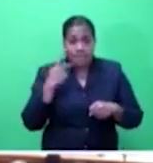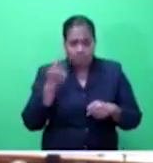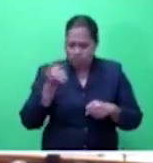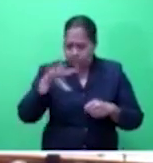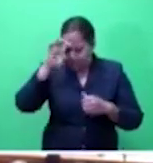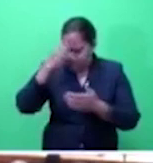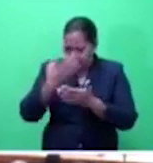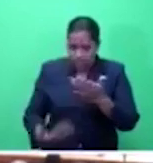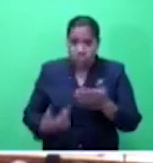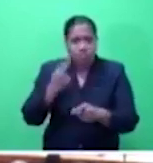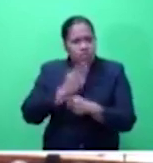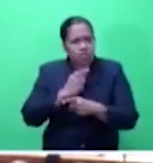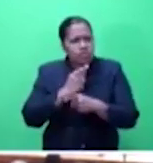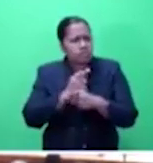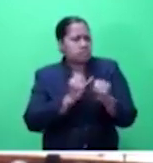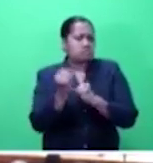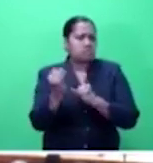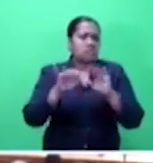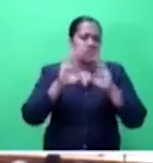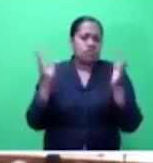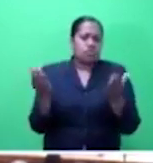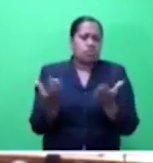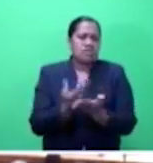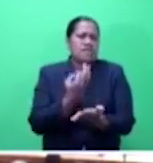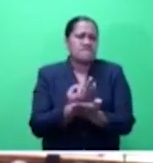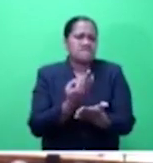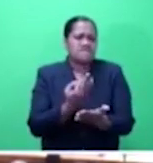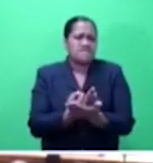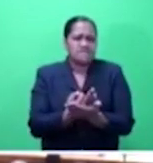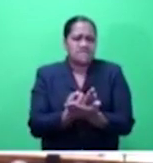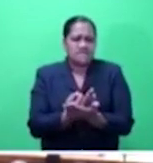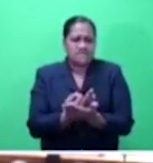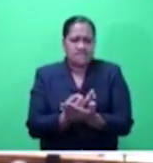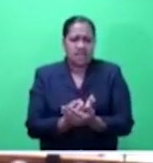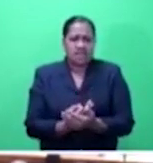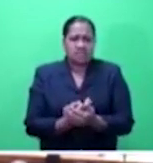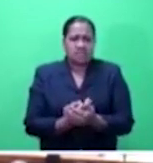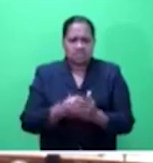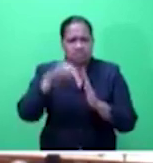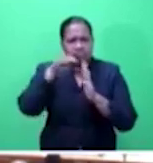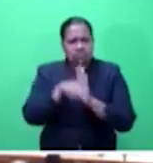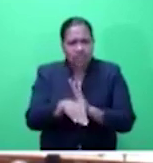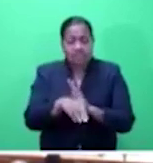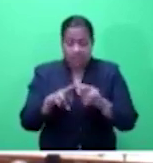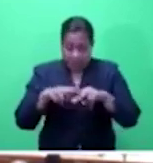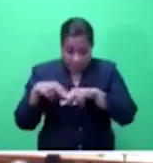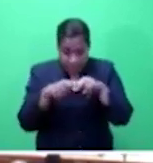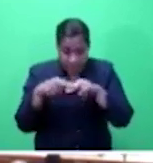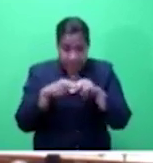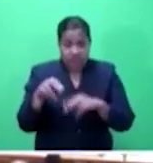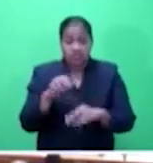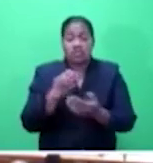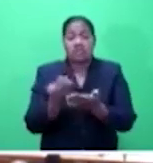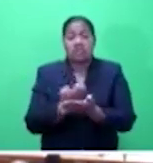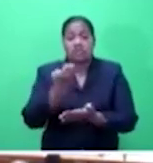We're talking worse than the global financial crisis. For Fiji, the economic fallout will not only prove greater than